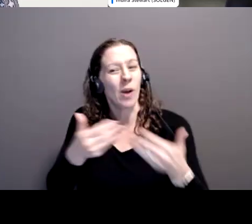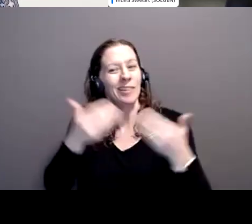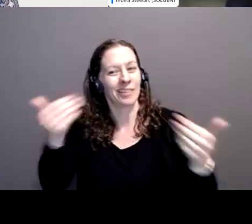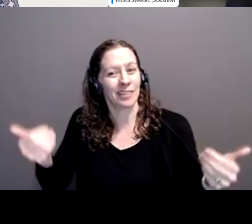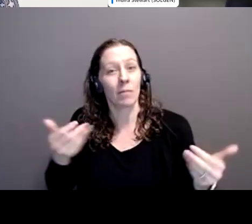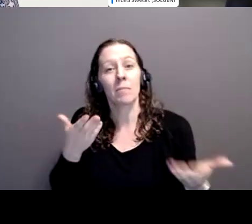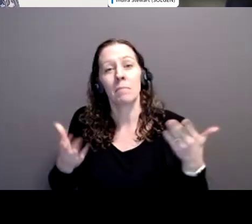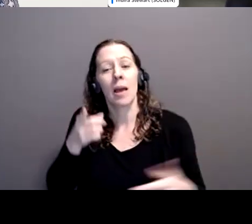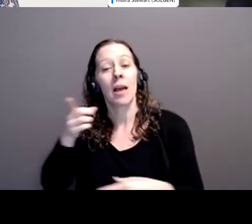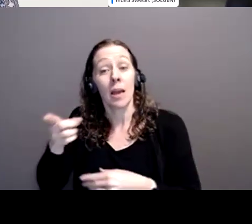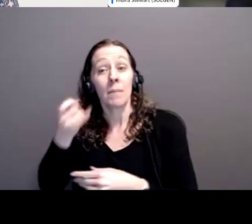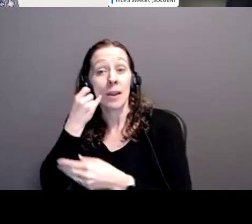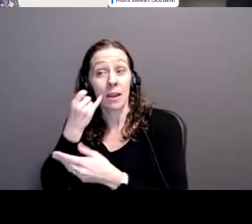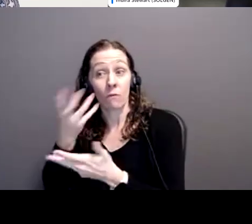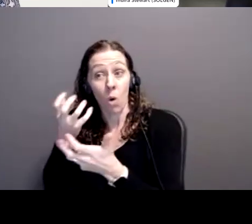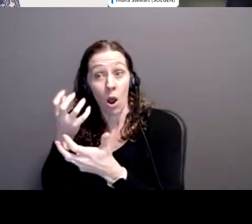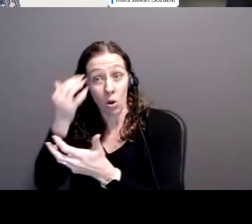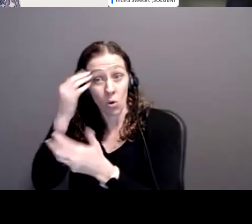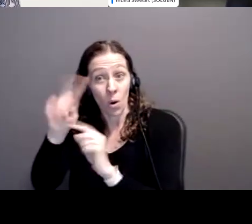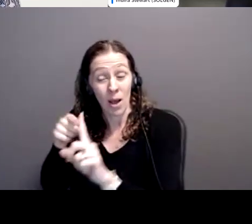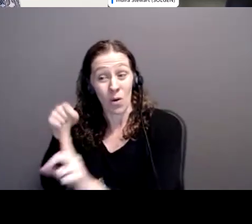the geriatric and long-term care